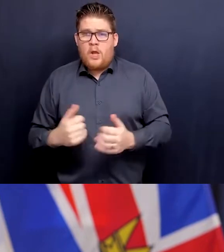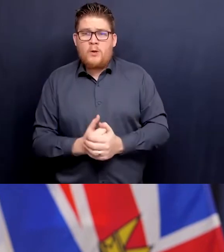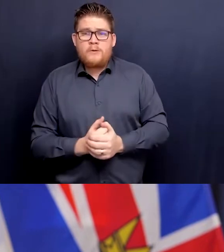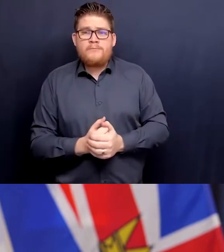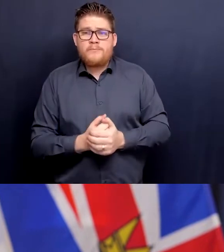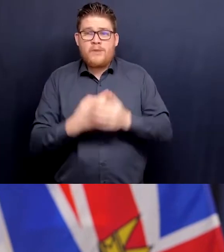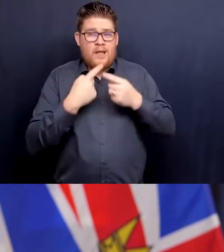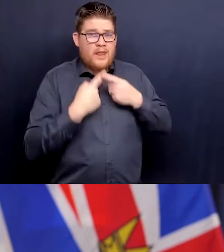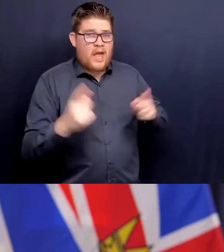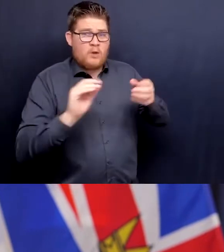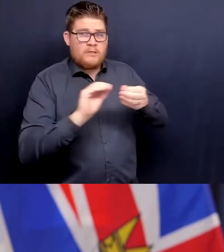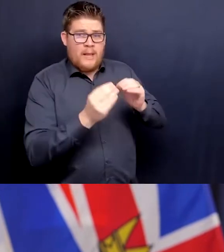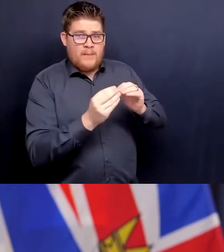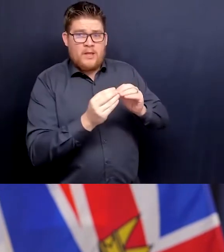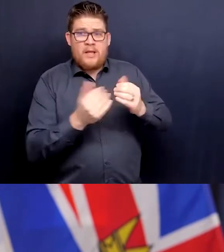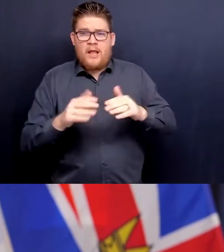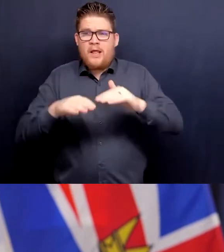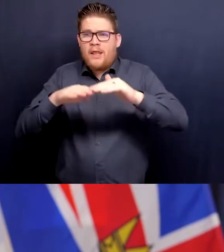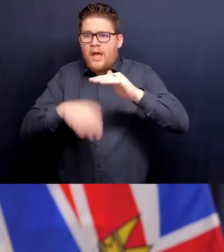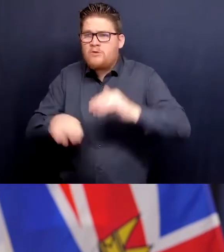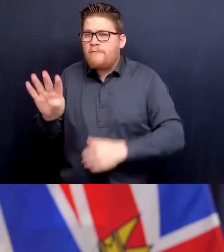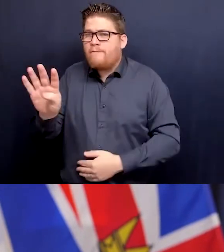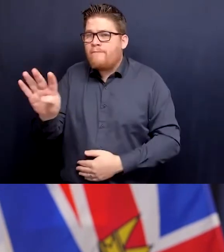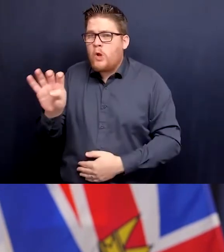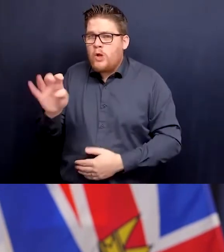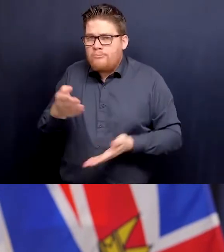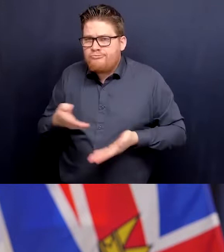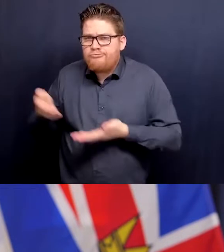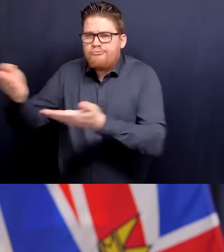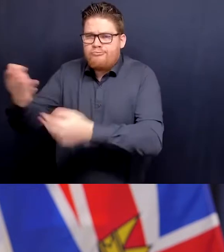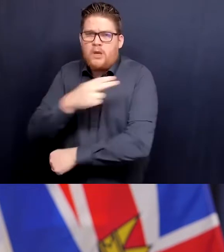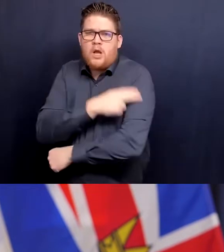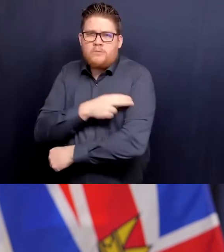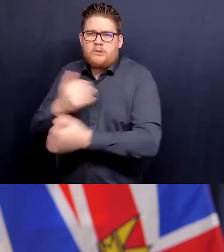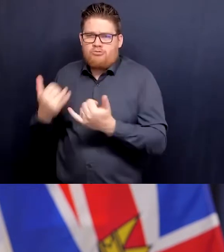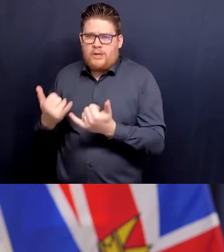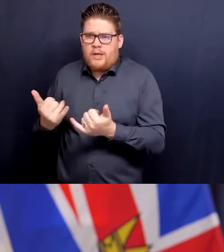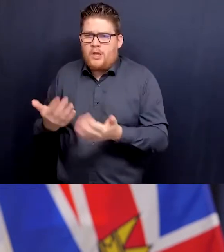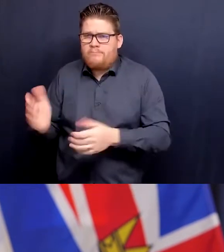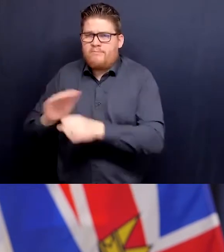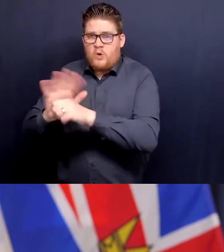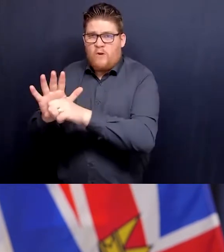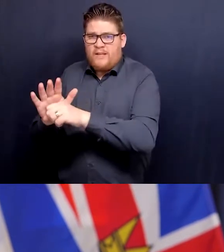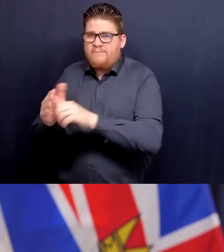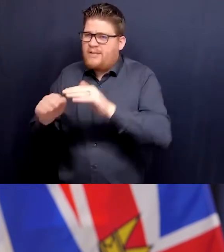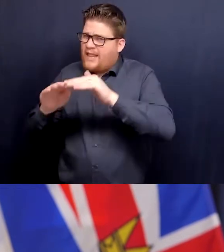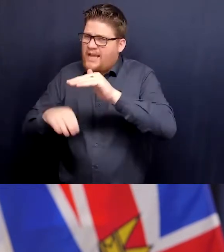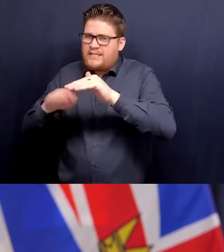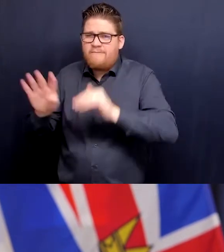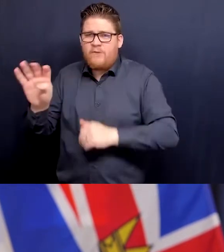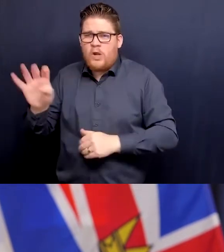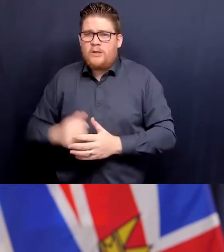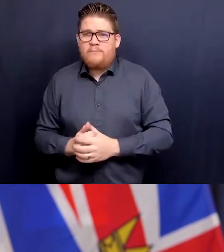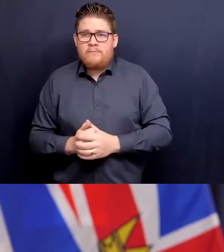acute care. Well, that's 400 people on top of all the other people who need healthcare every day. There are today 9,400